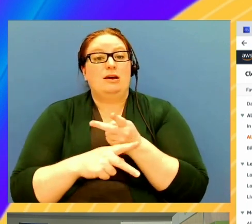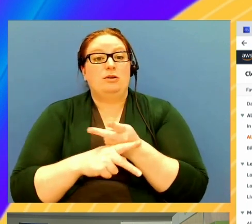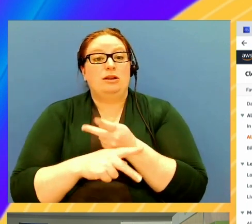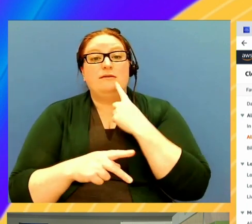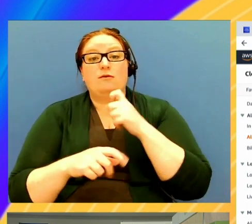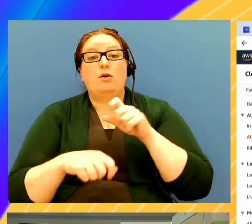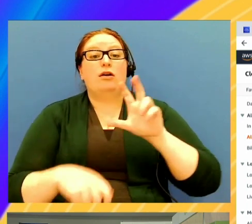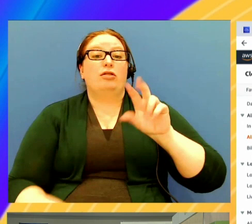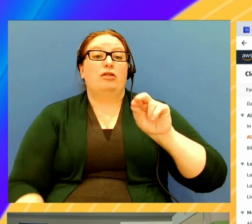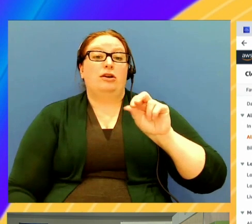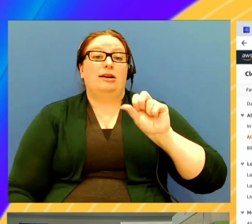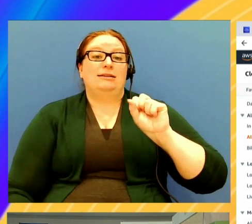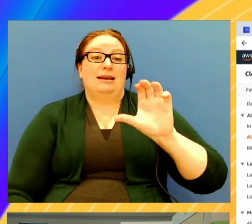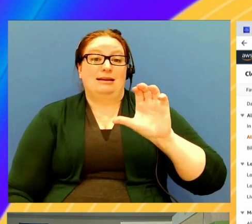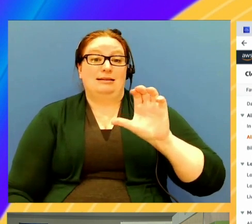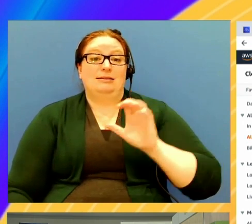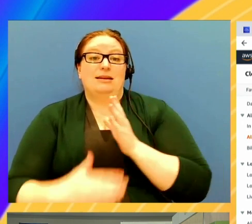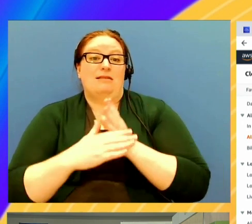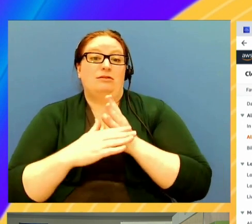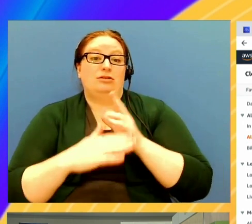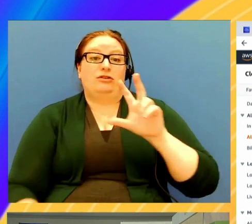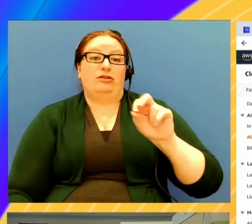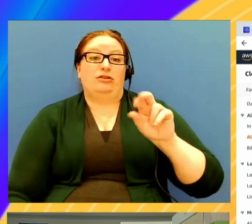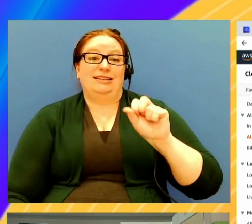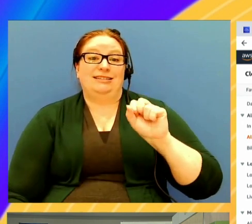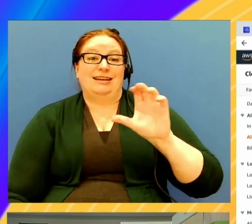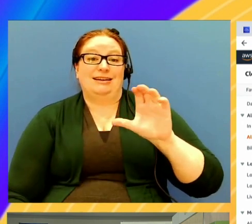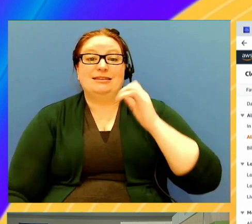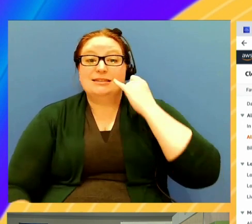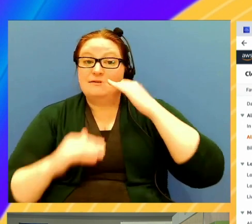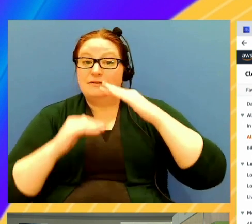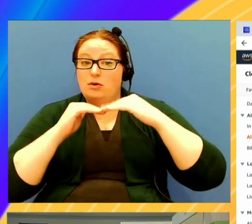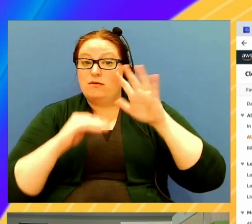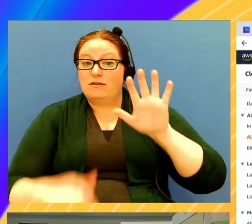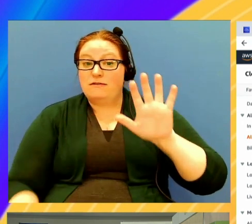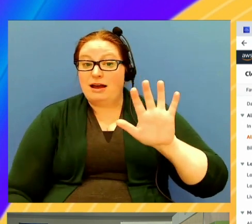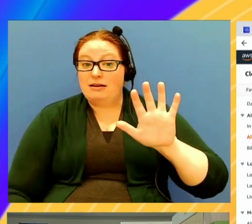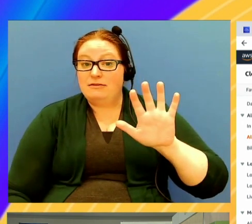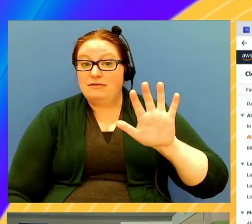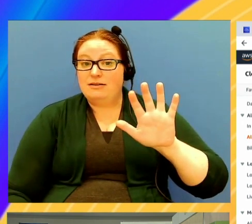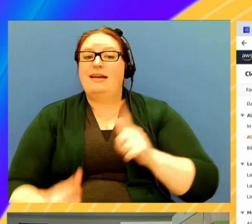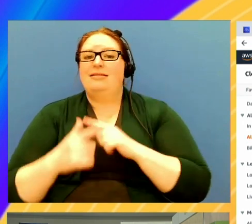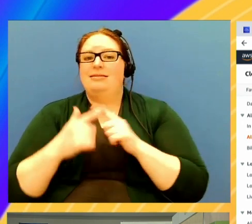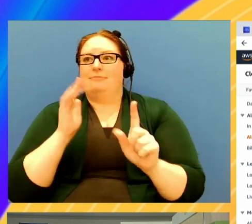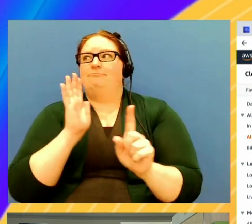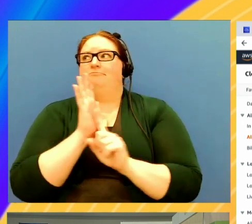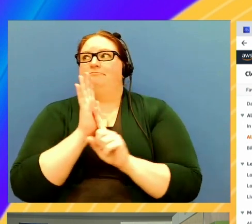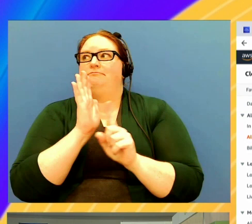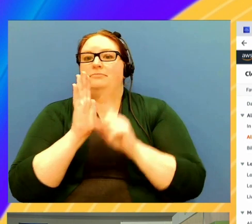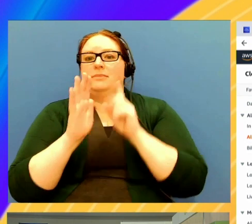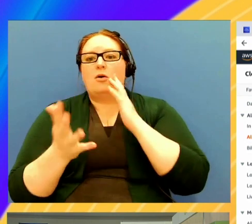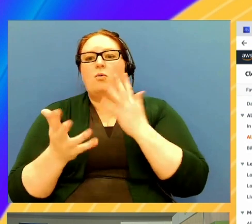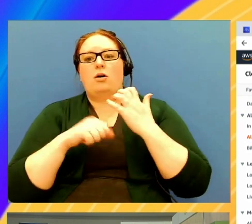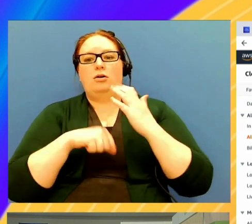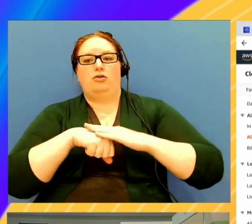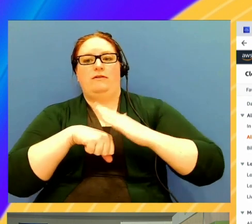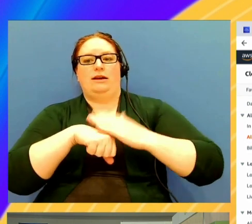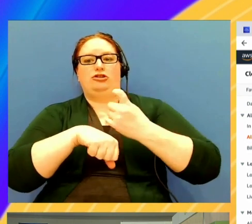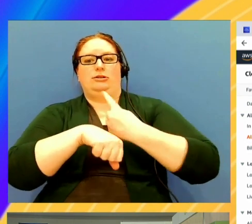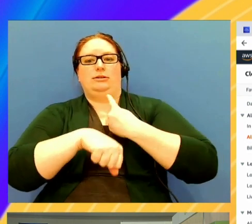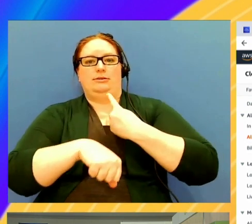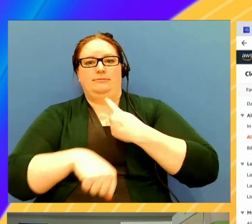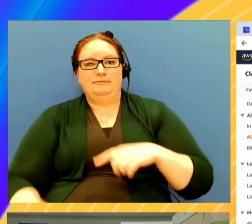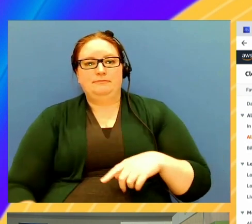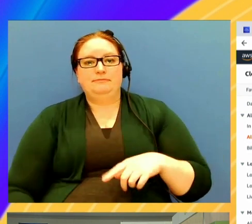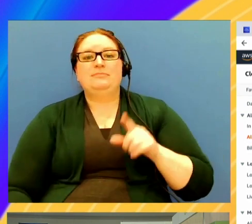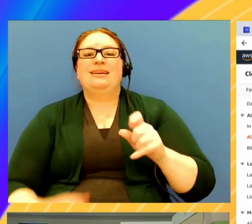period of 30 seconds. And then if the connections exceed 5, then I would want notifications to be sent. So in this case, I'm